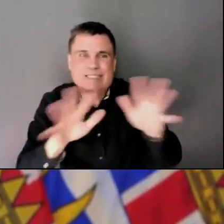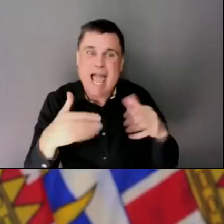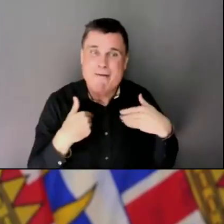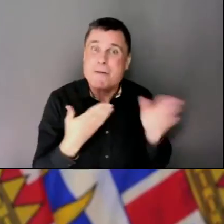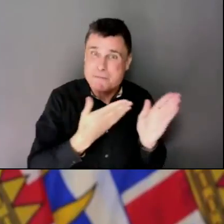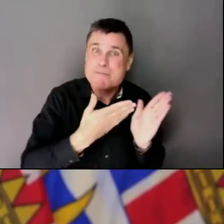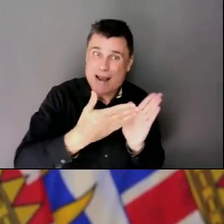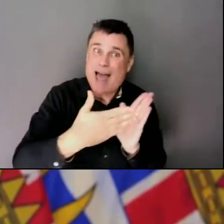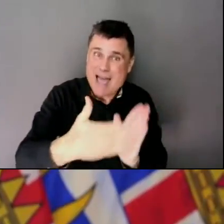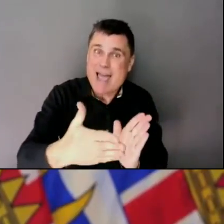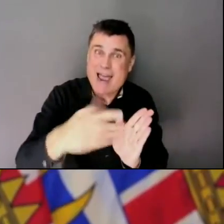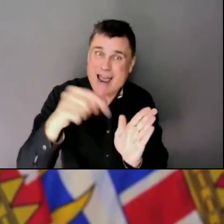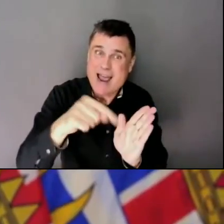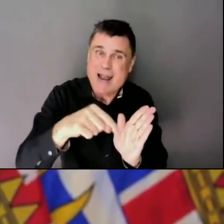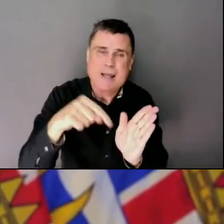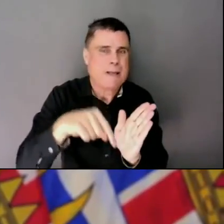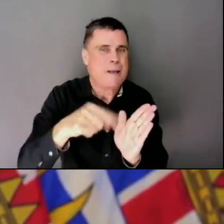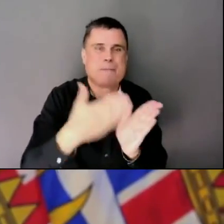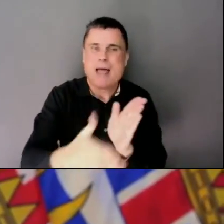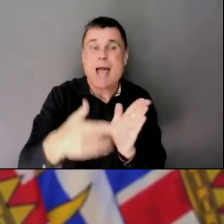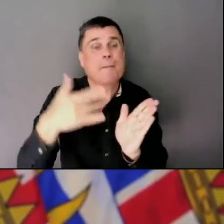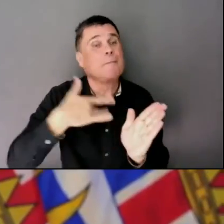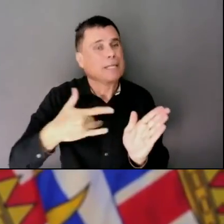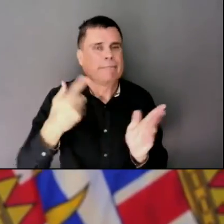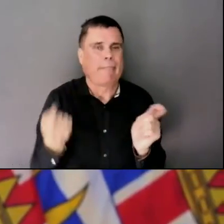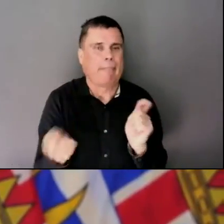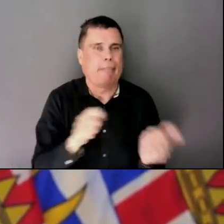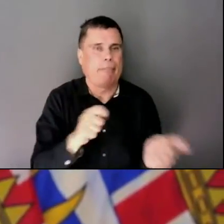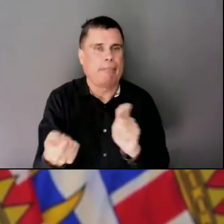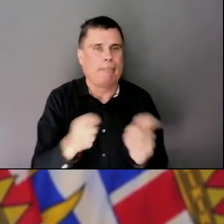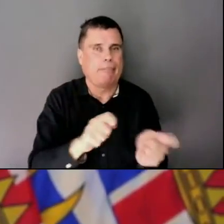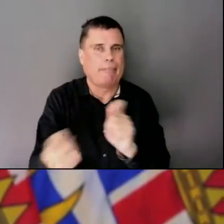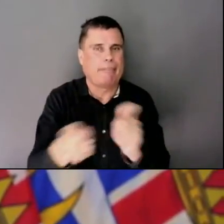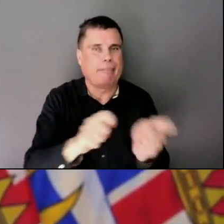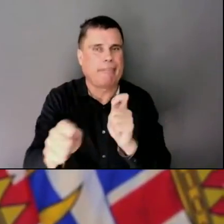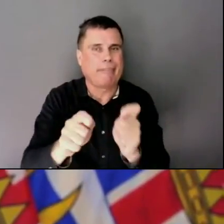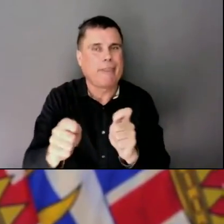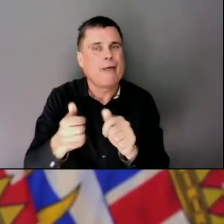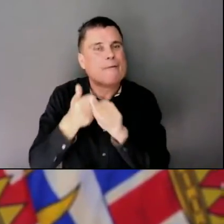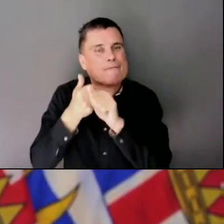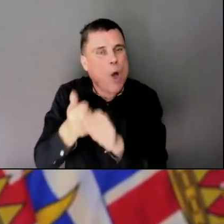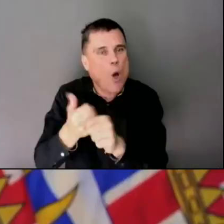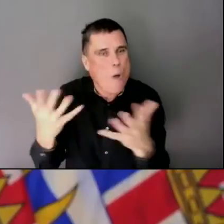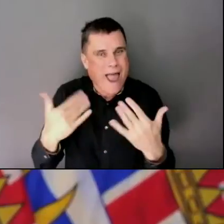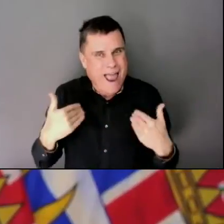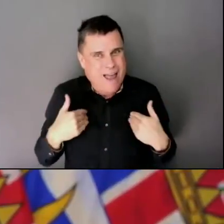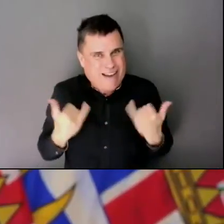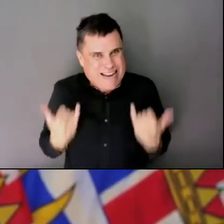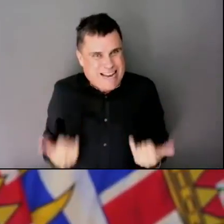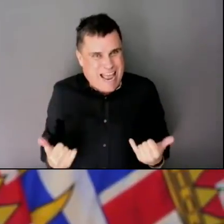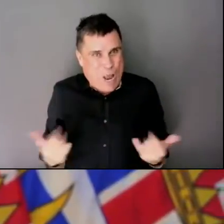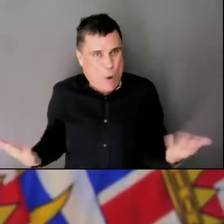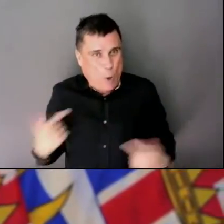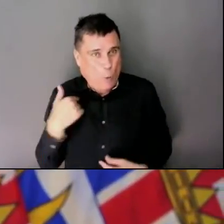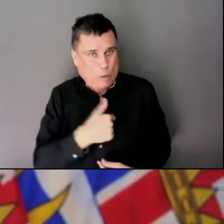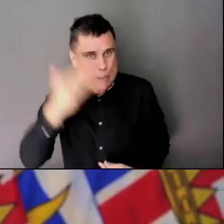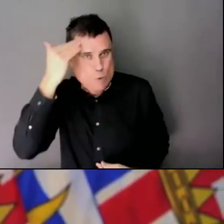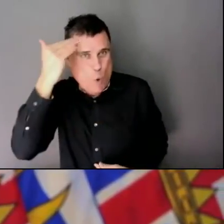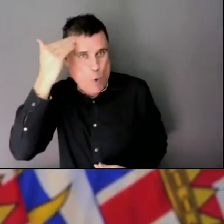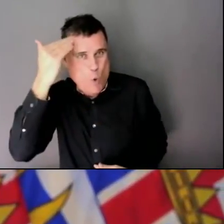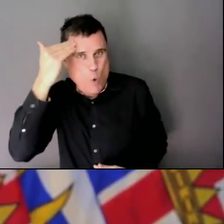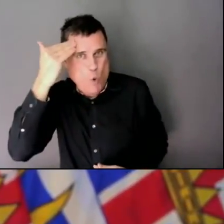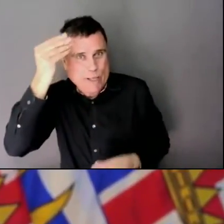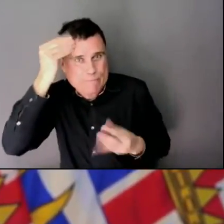it is based on what we know now and what we think is going to happen in the future. It will take, so